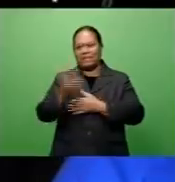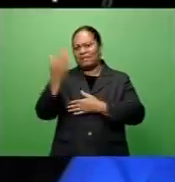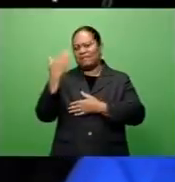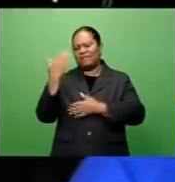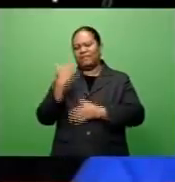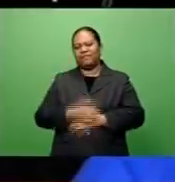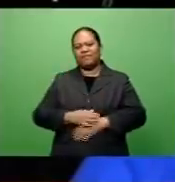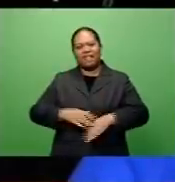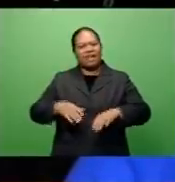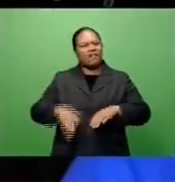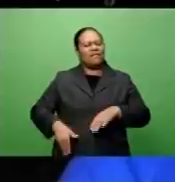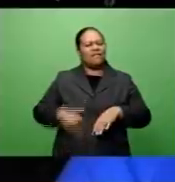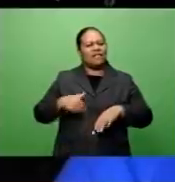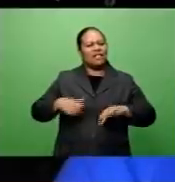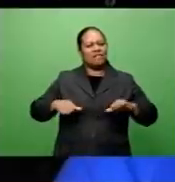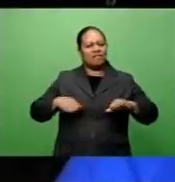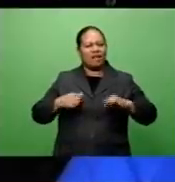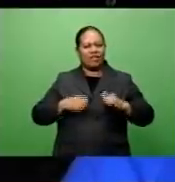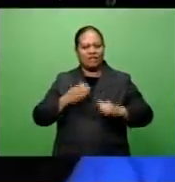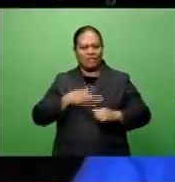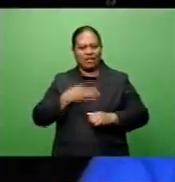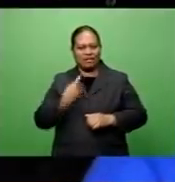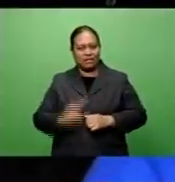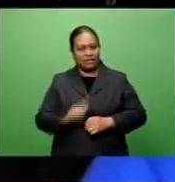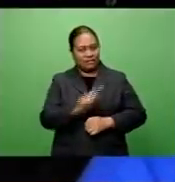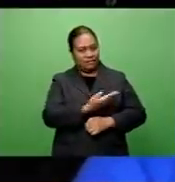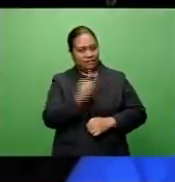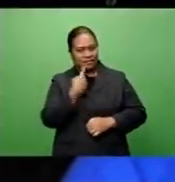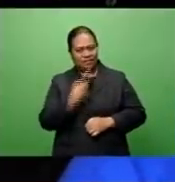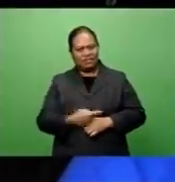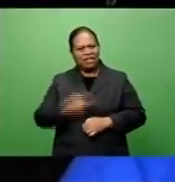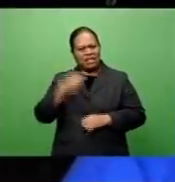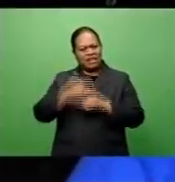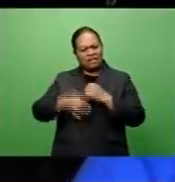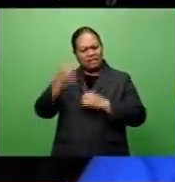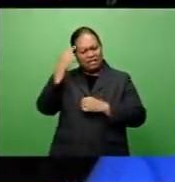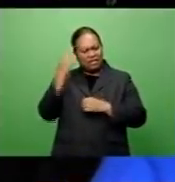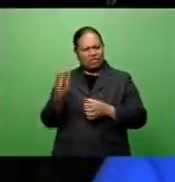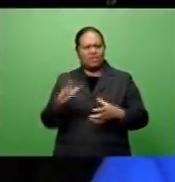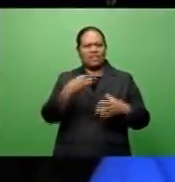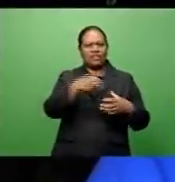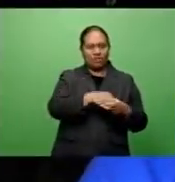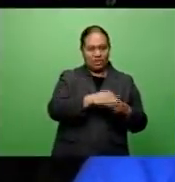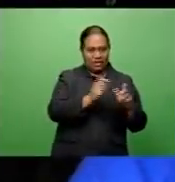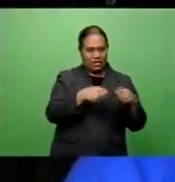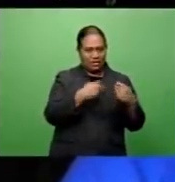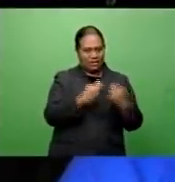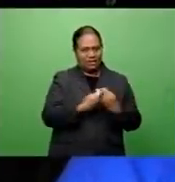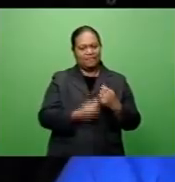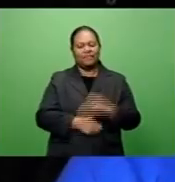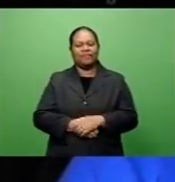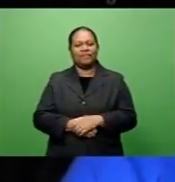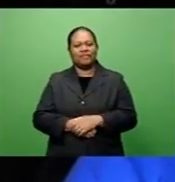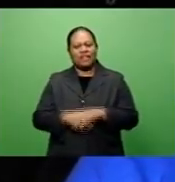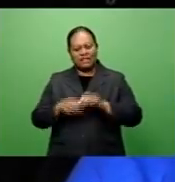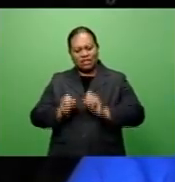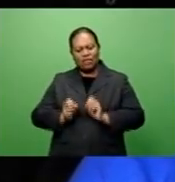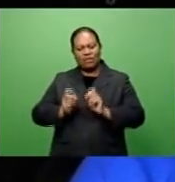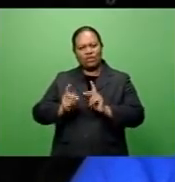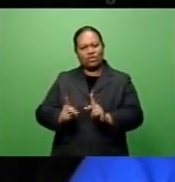of myself. I didn't think I would be here. It's a really great privilege for us